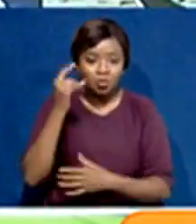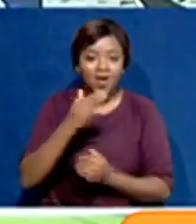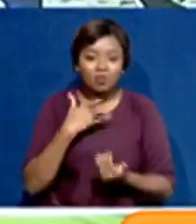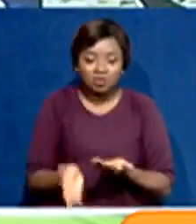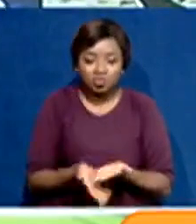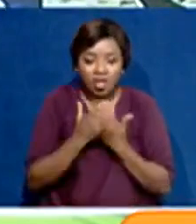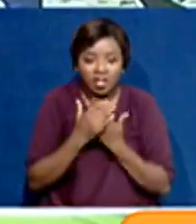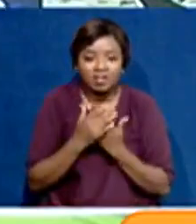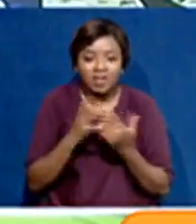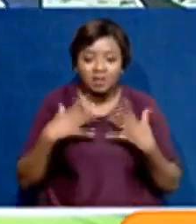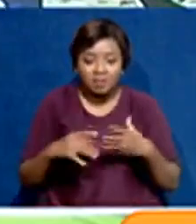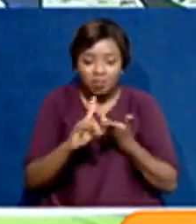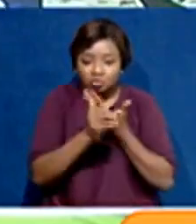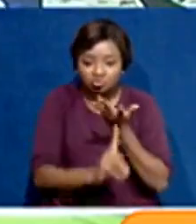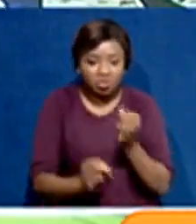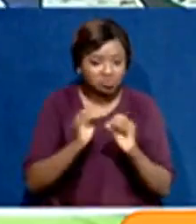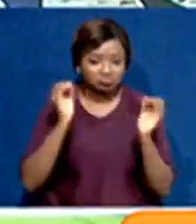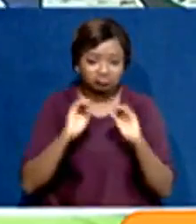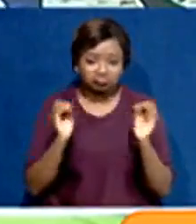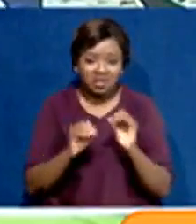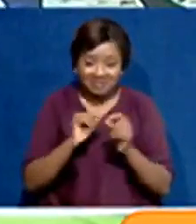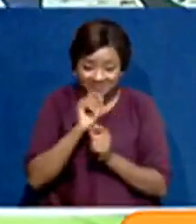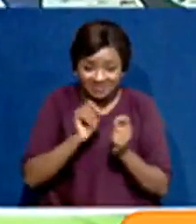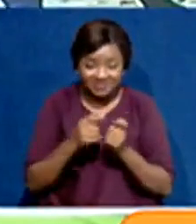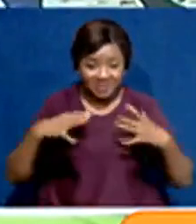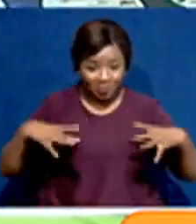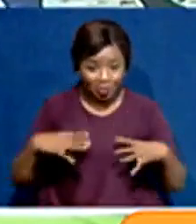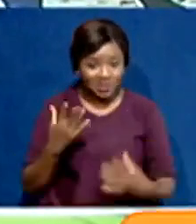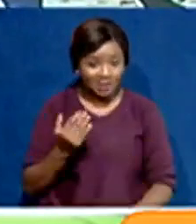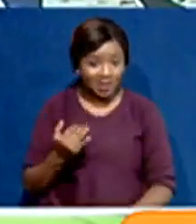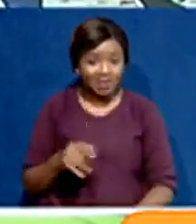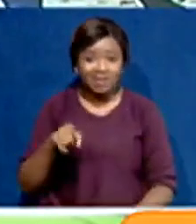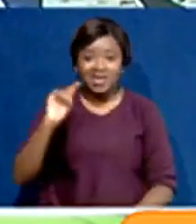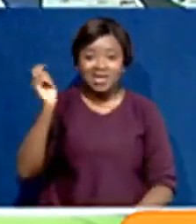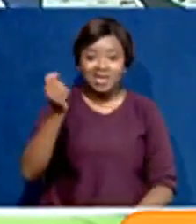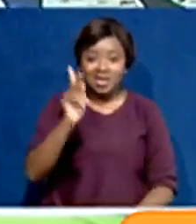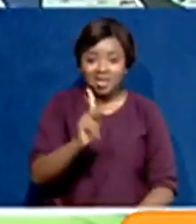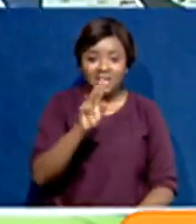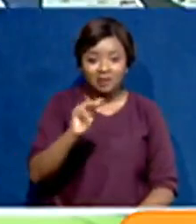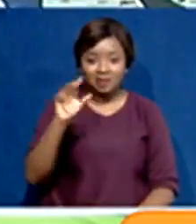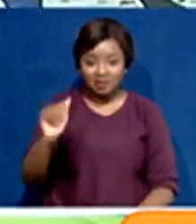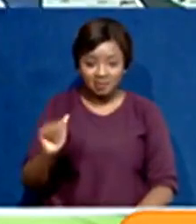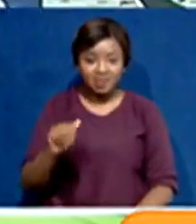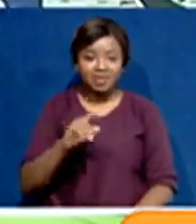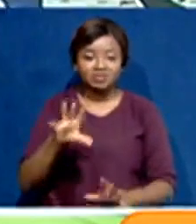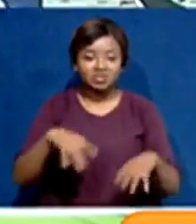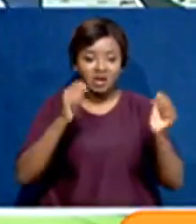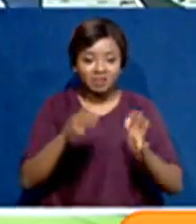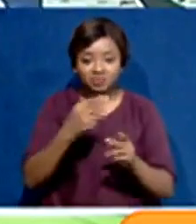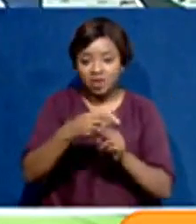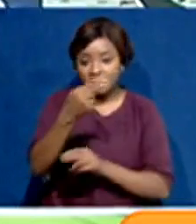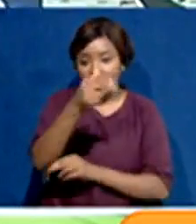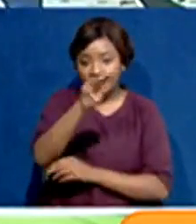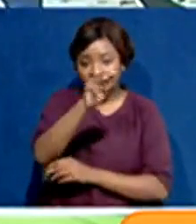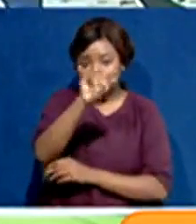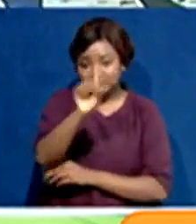to deal with cases of drowning, especially during the coming festive season. Now, Kenya Maritime Authority Chairman Hamisi